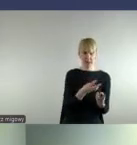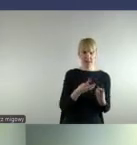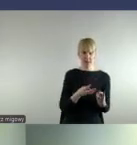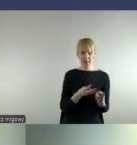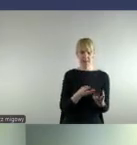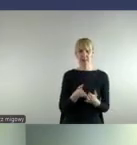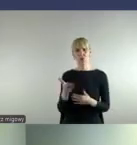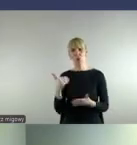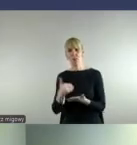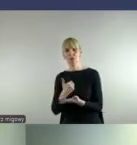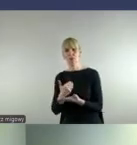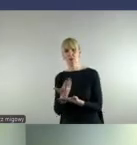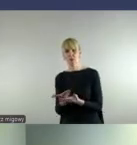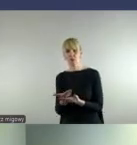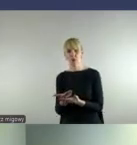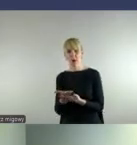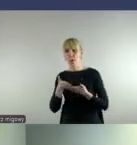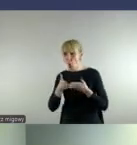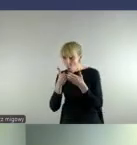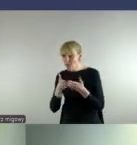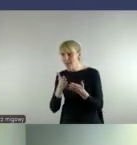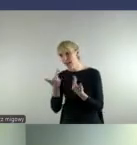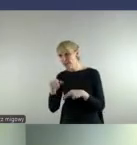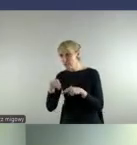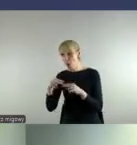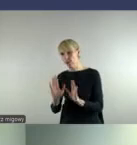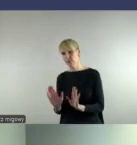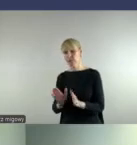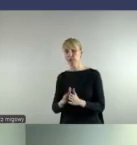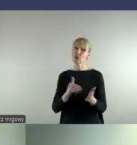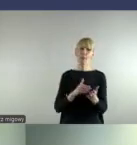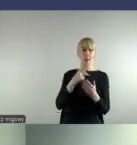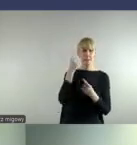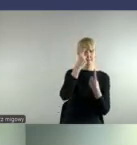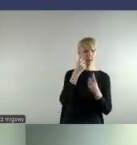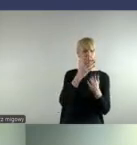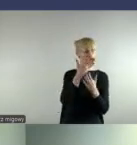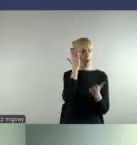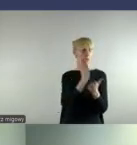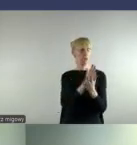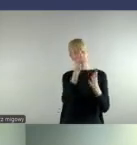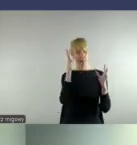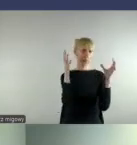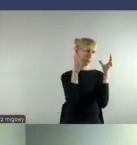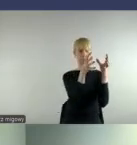sometimes thinking outside the box and investing in long-term strategies for